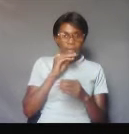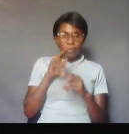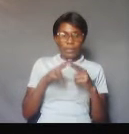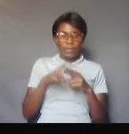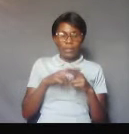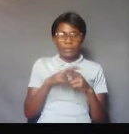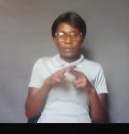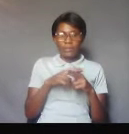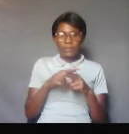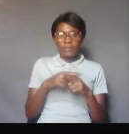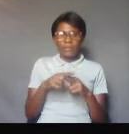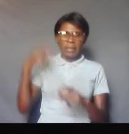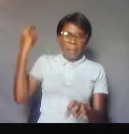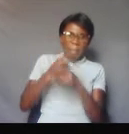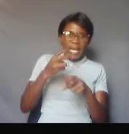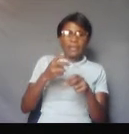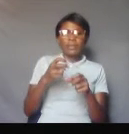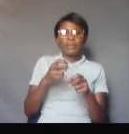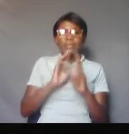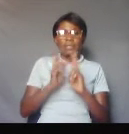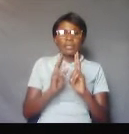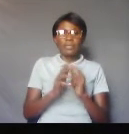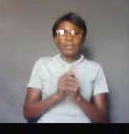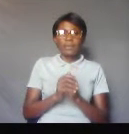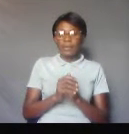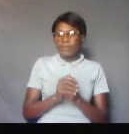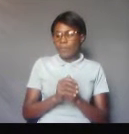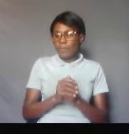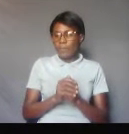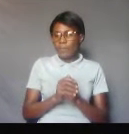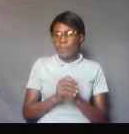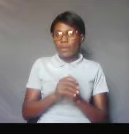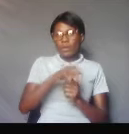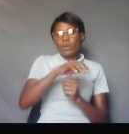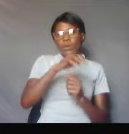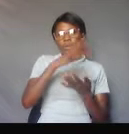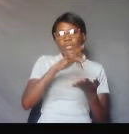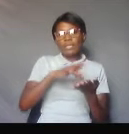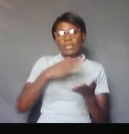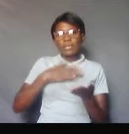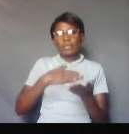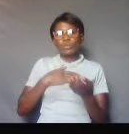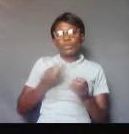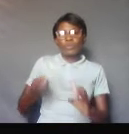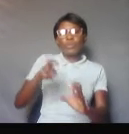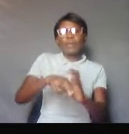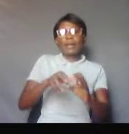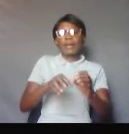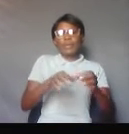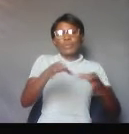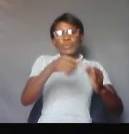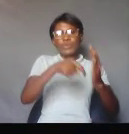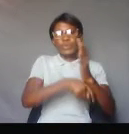springboard into complex discussions. And that's exactly where the Ujamaa Center comes in. That is our claim to